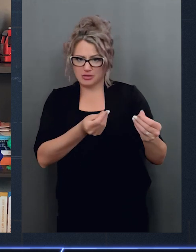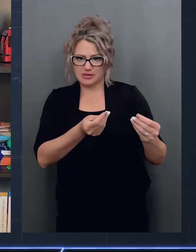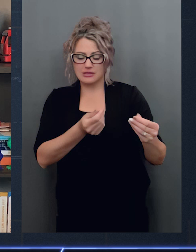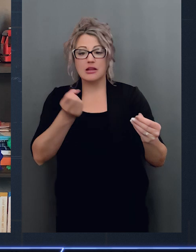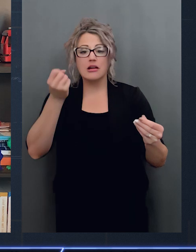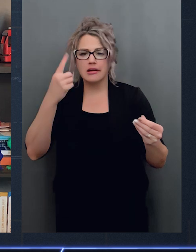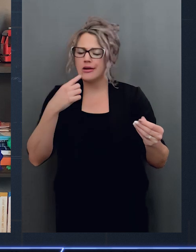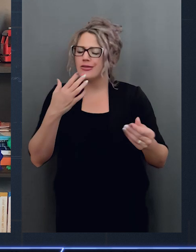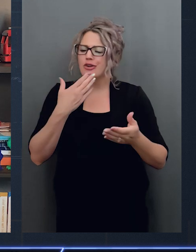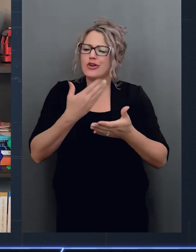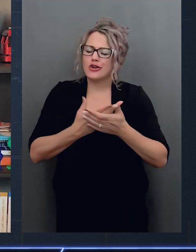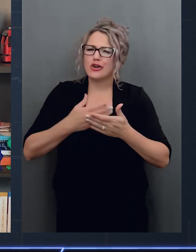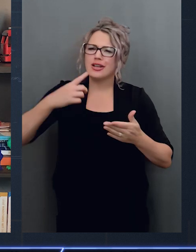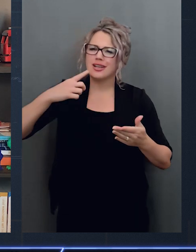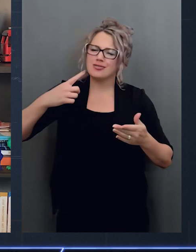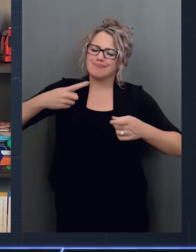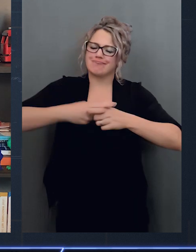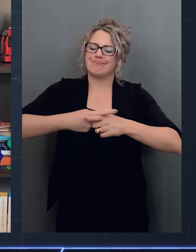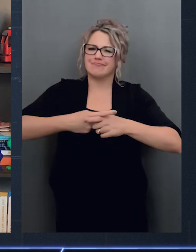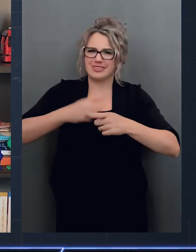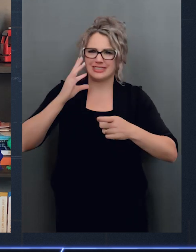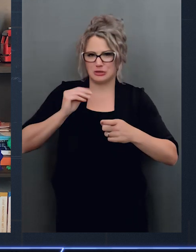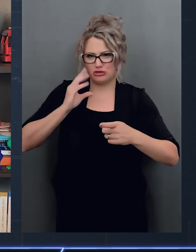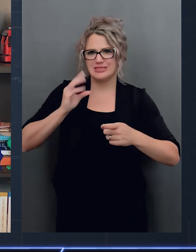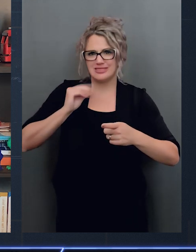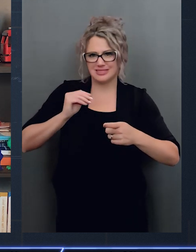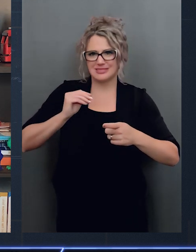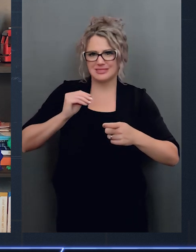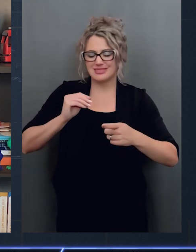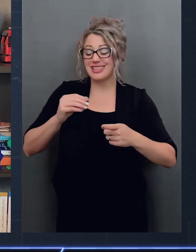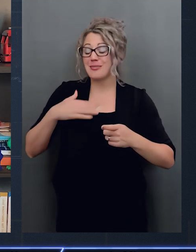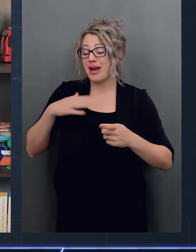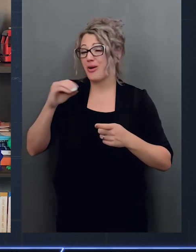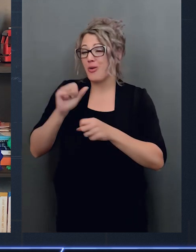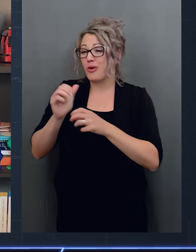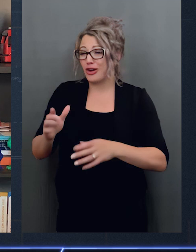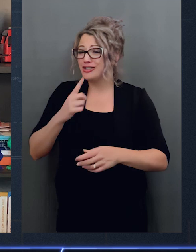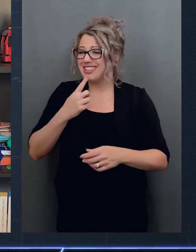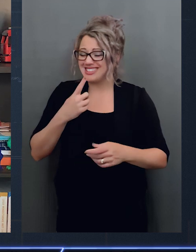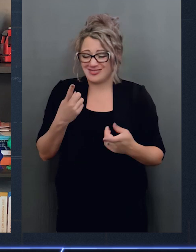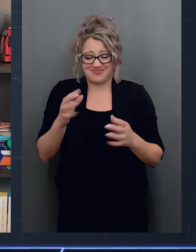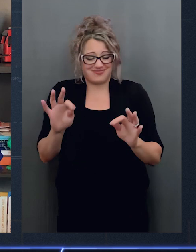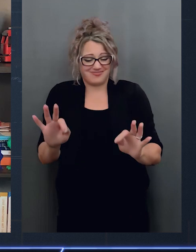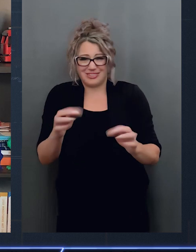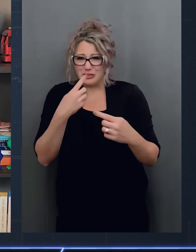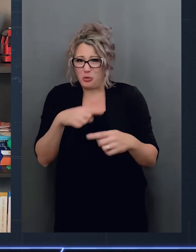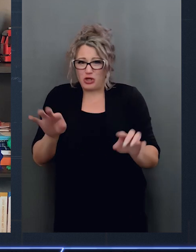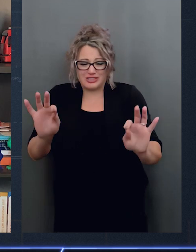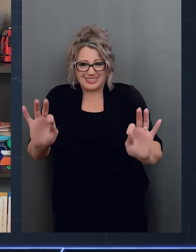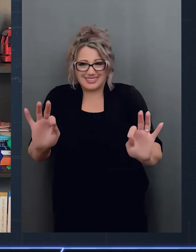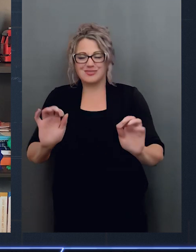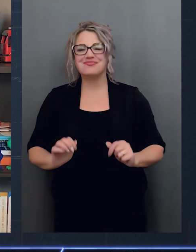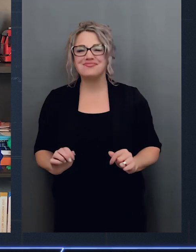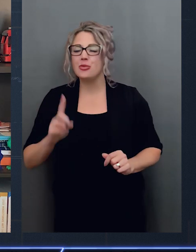get a really consistent hybrid experience. It's fully managed, and as my colleague James Hamilton likes to say, it just works. One